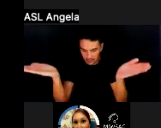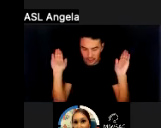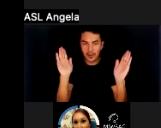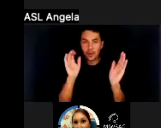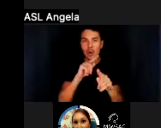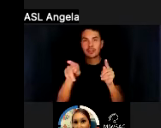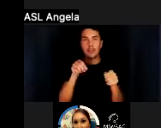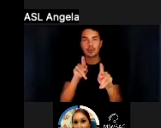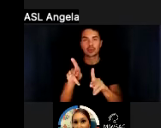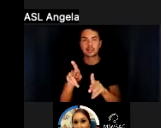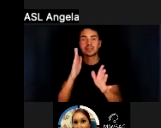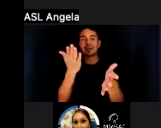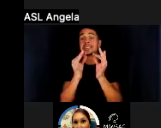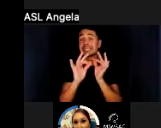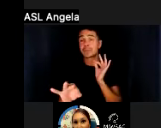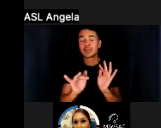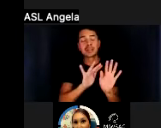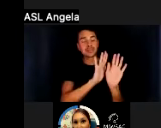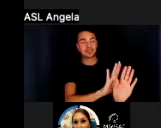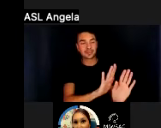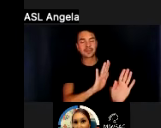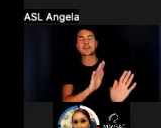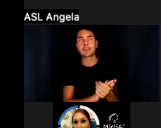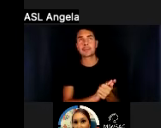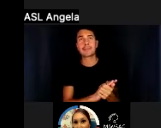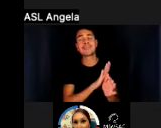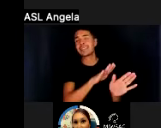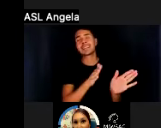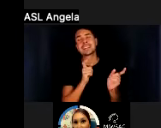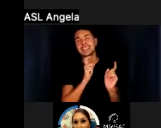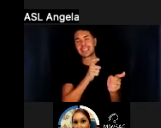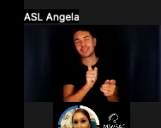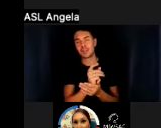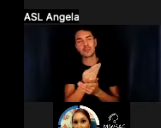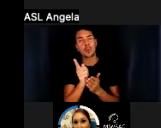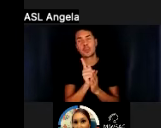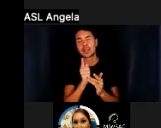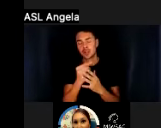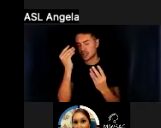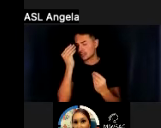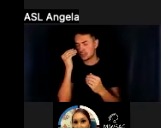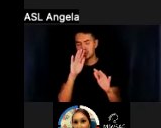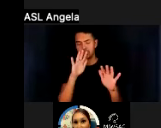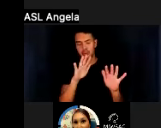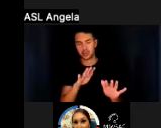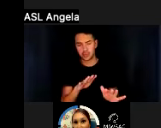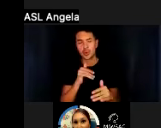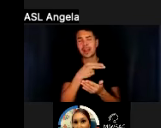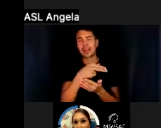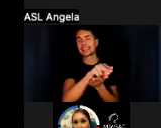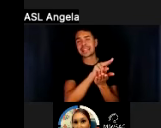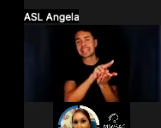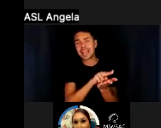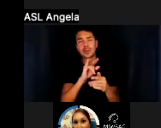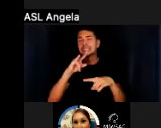as, can this person just have, a few minutes to collect their thoughts, or to, lie down or go have a